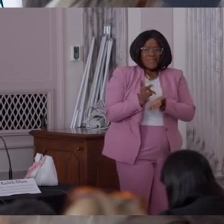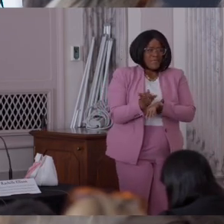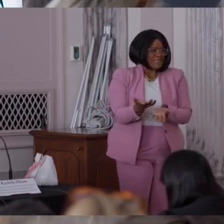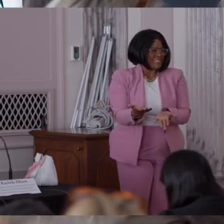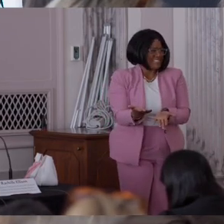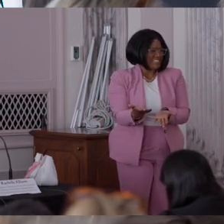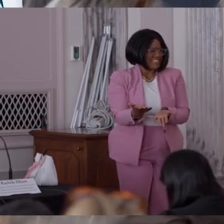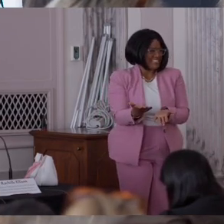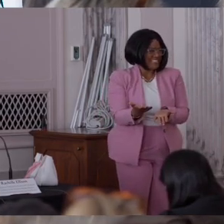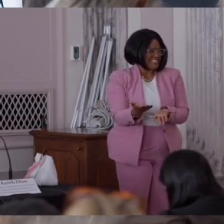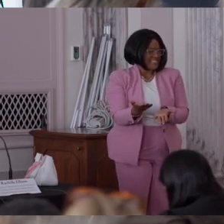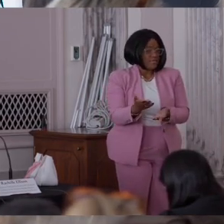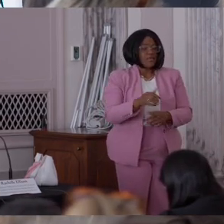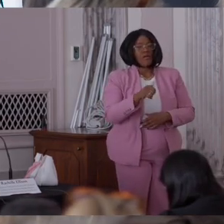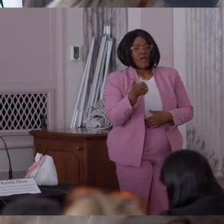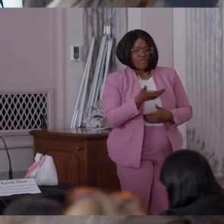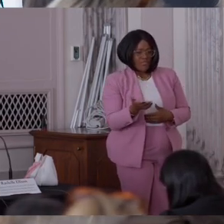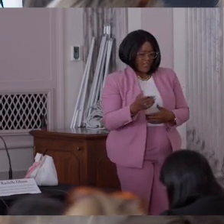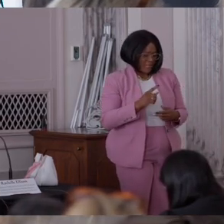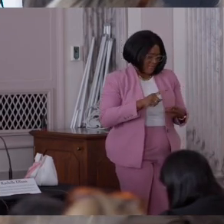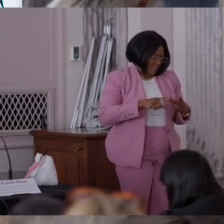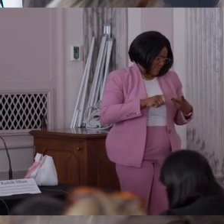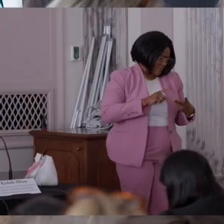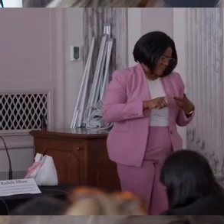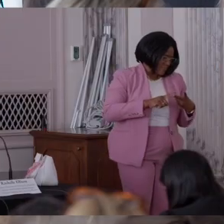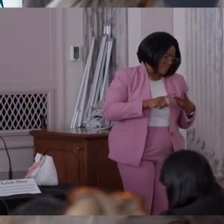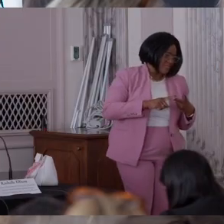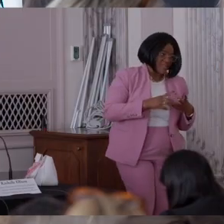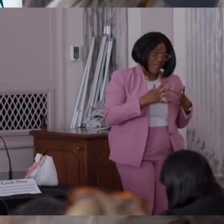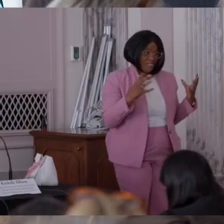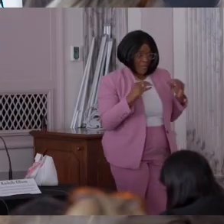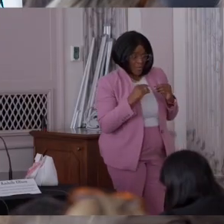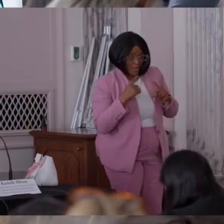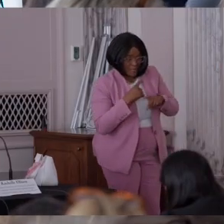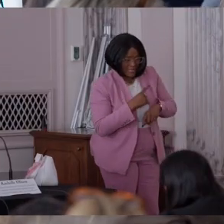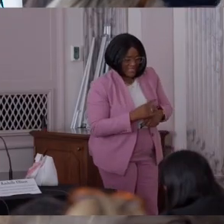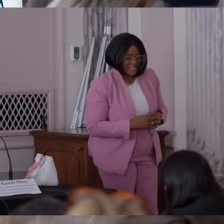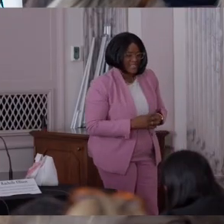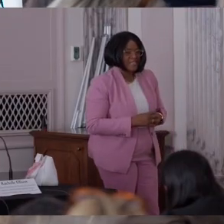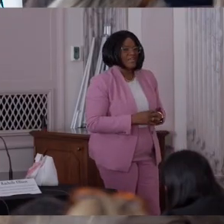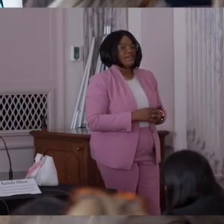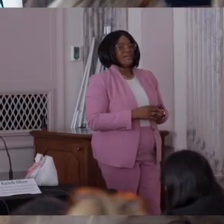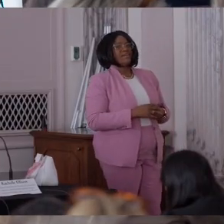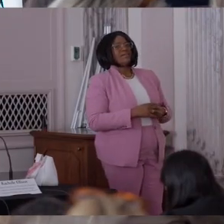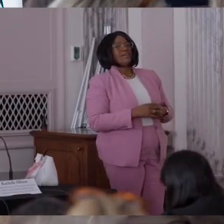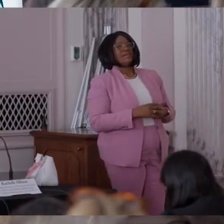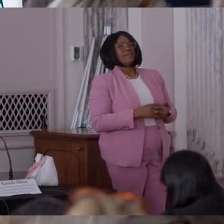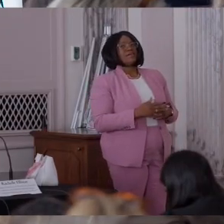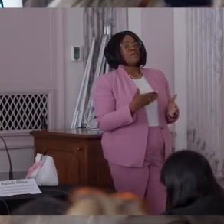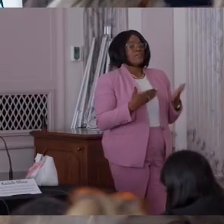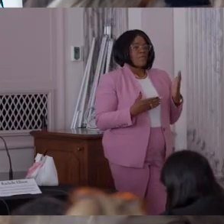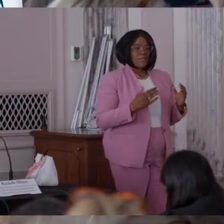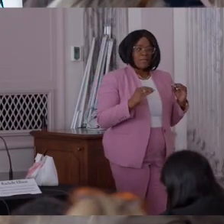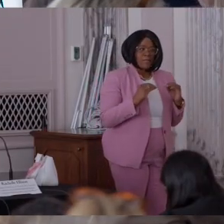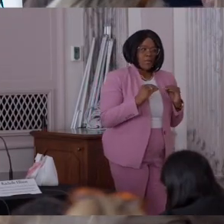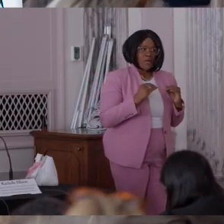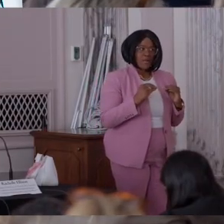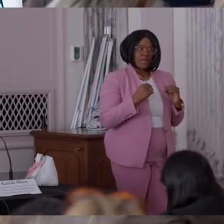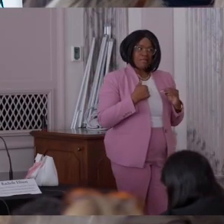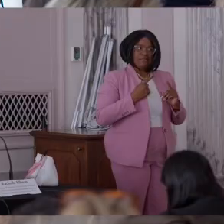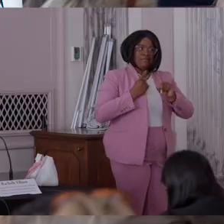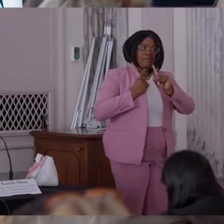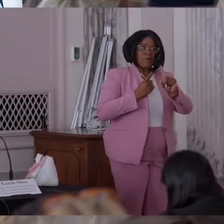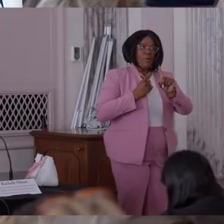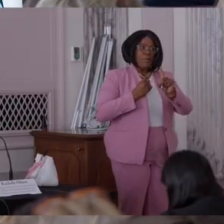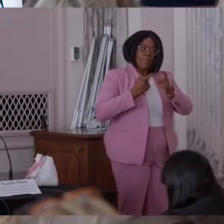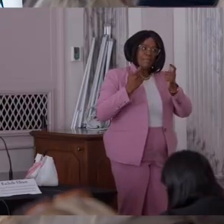those changes. The other thing is a lot more complicated and probably a lot more ambitious, but it's